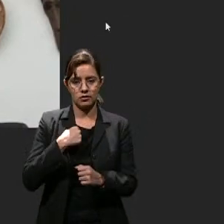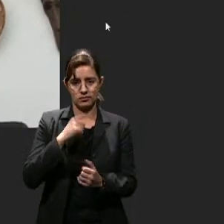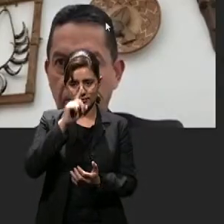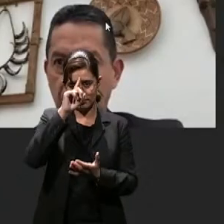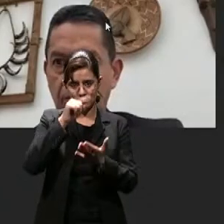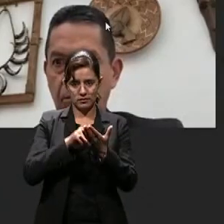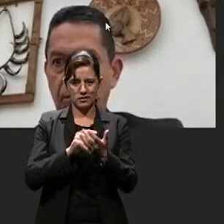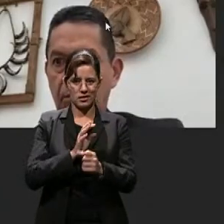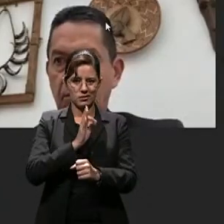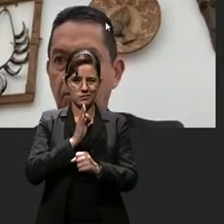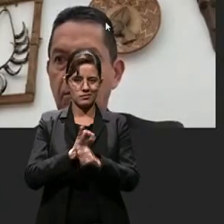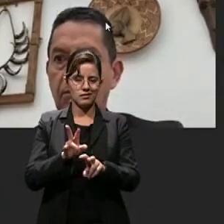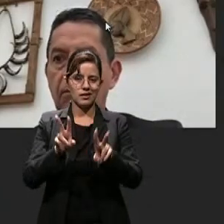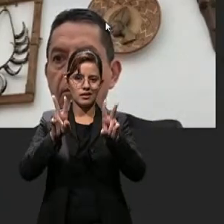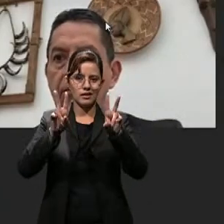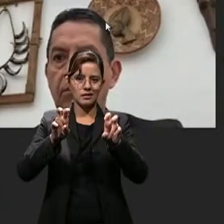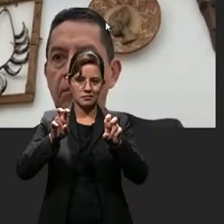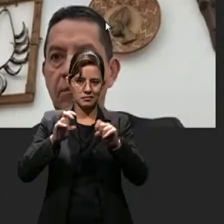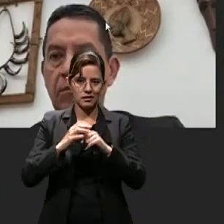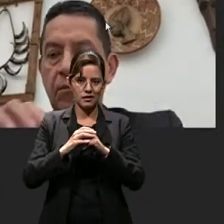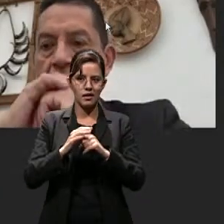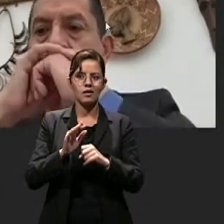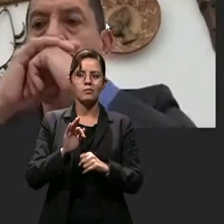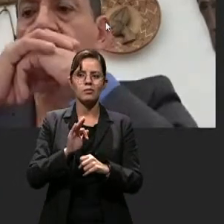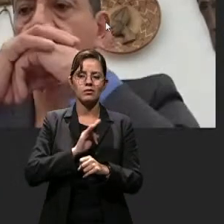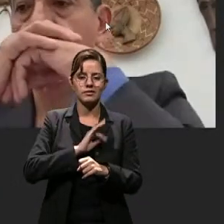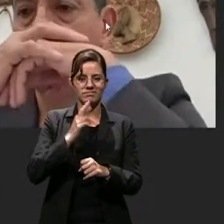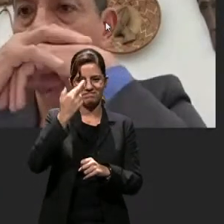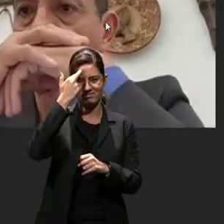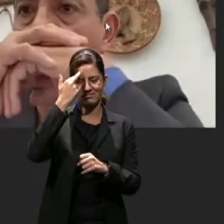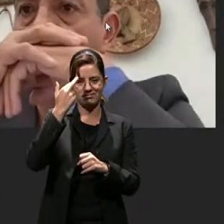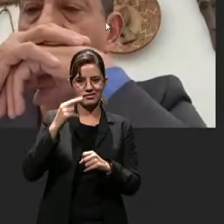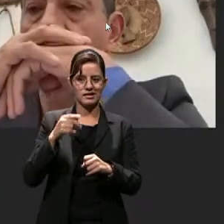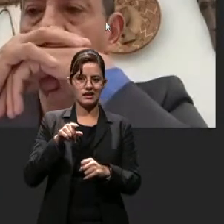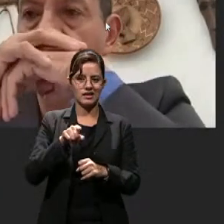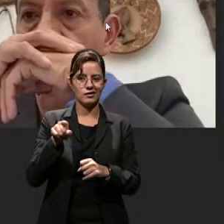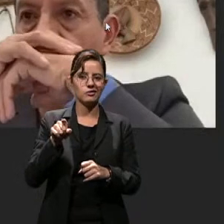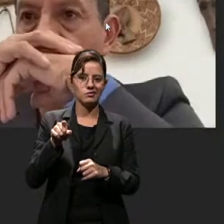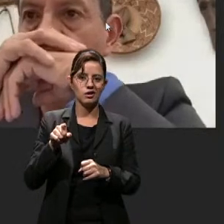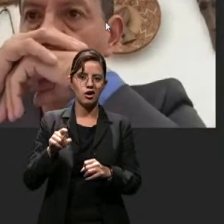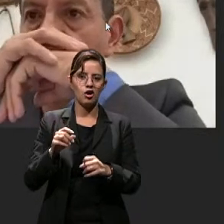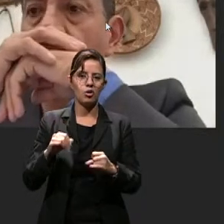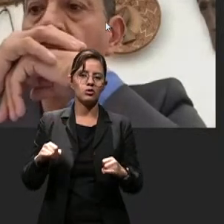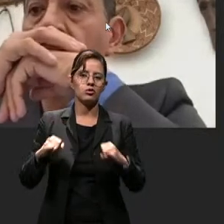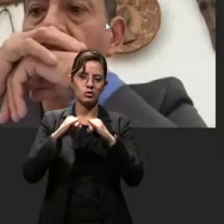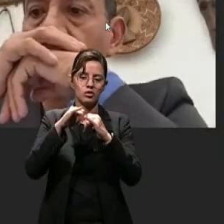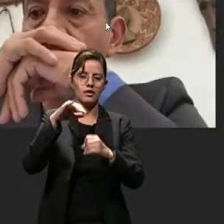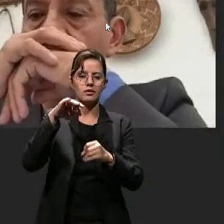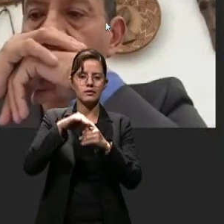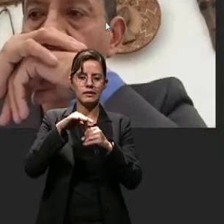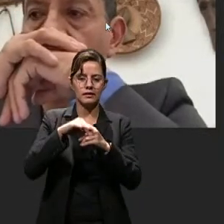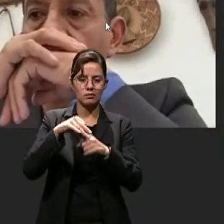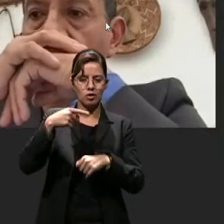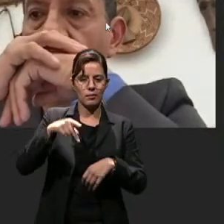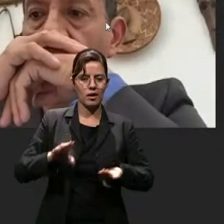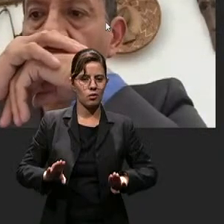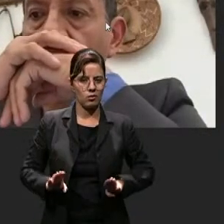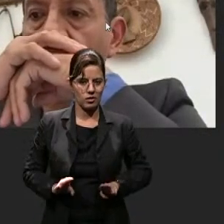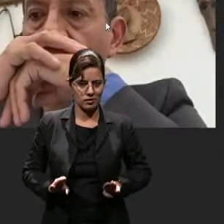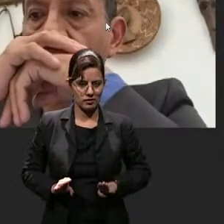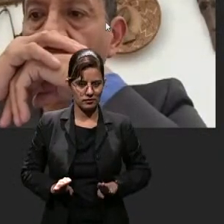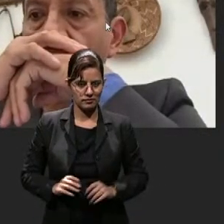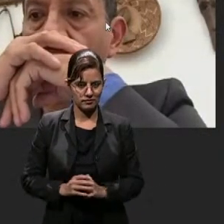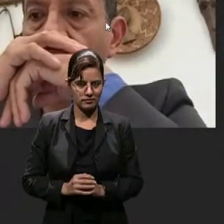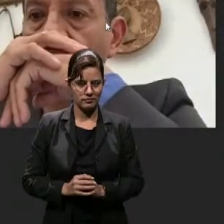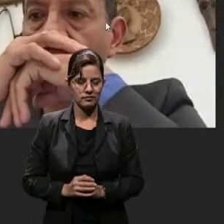Thank you very much. I think this topic takes us back to basic characteristics that electoral bodies should have, and